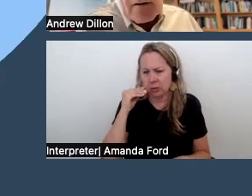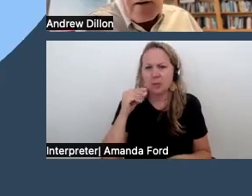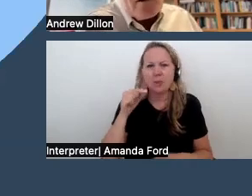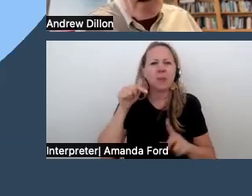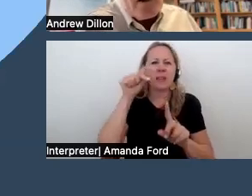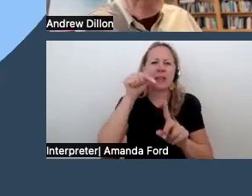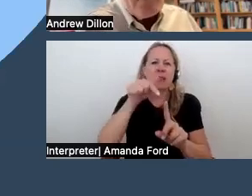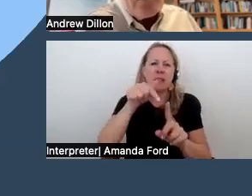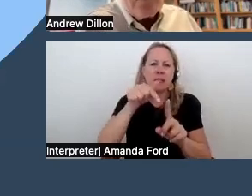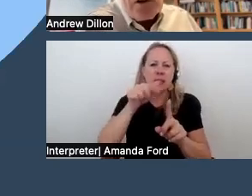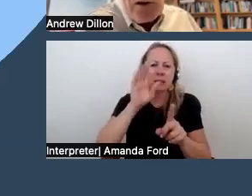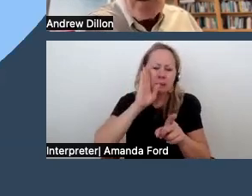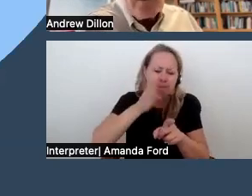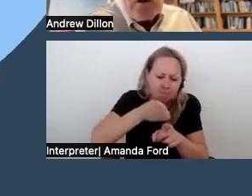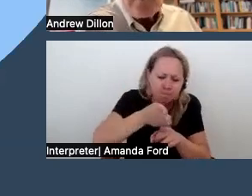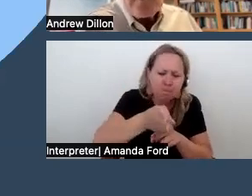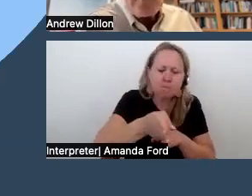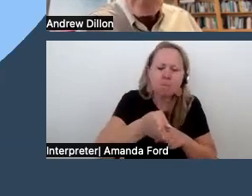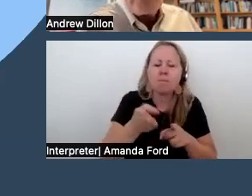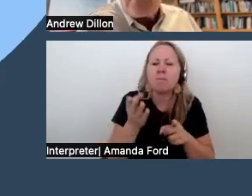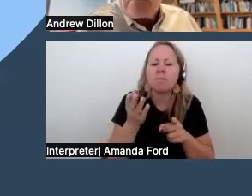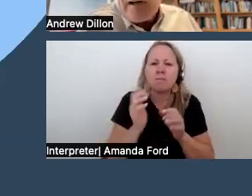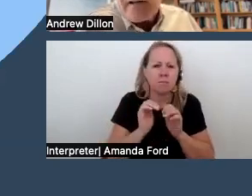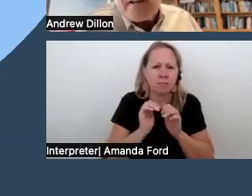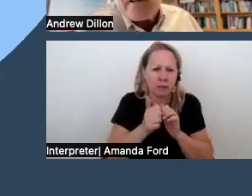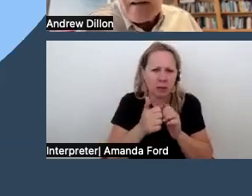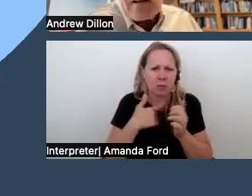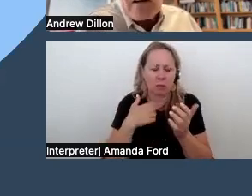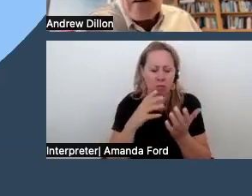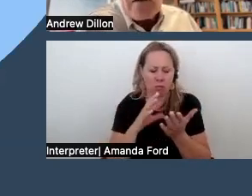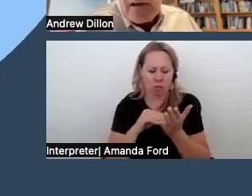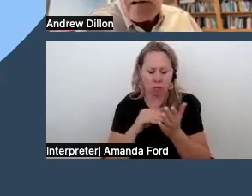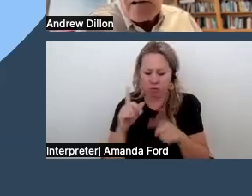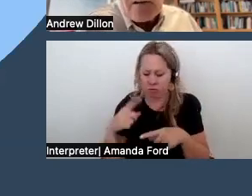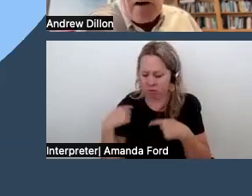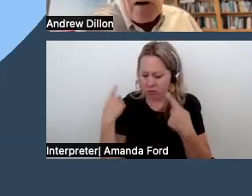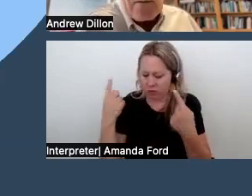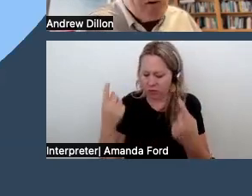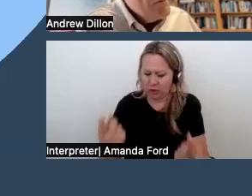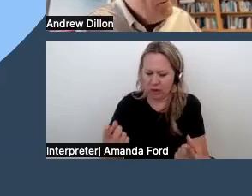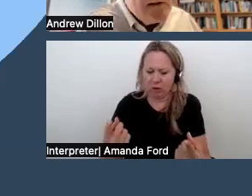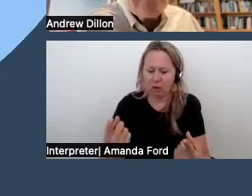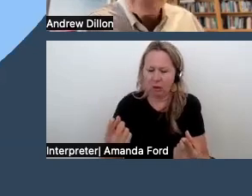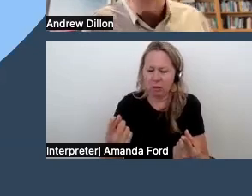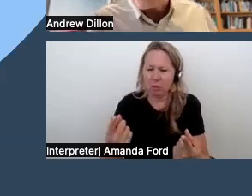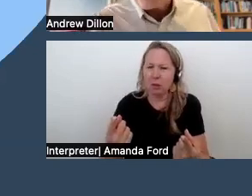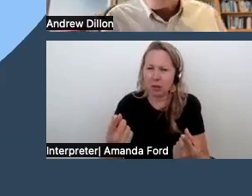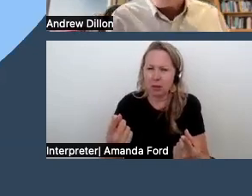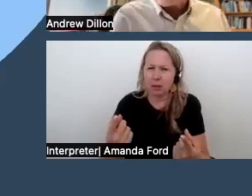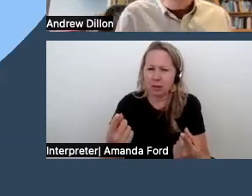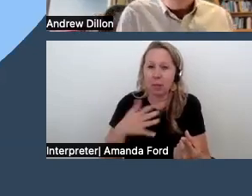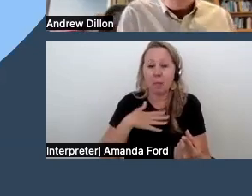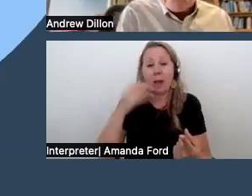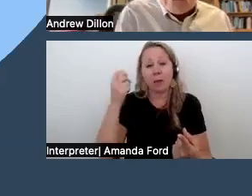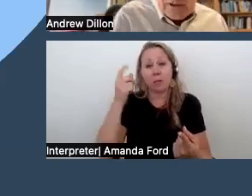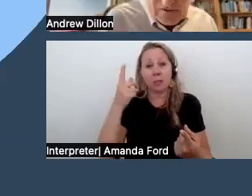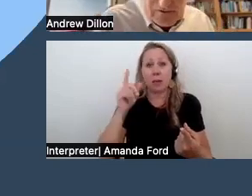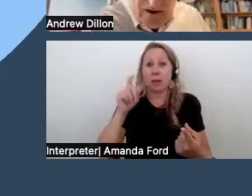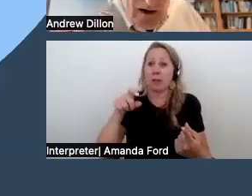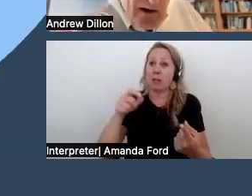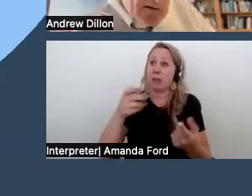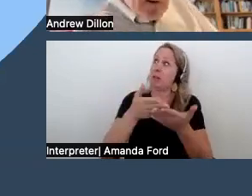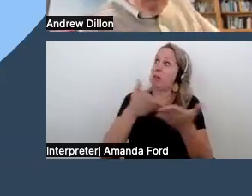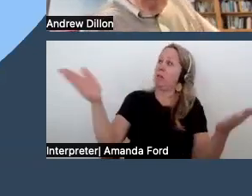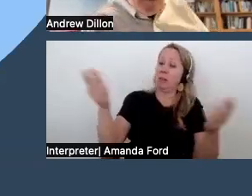particular through learning over time that my understanding of the needs of a tremendous number of people in higher